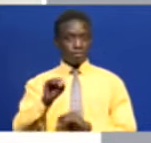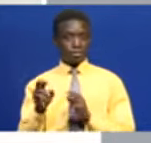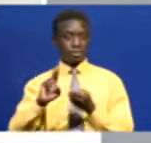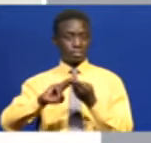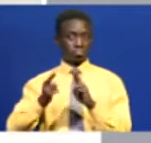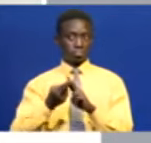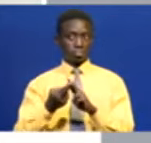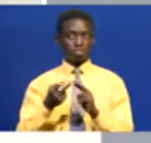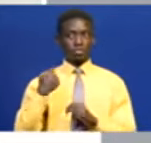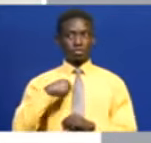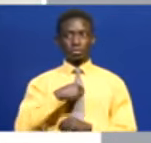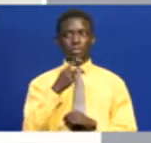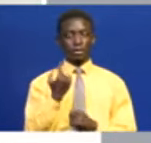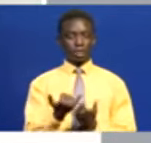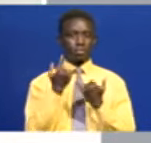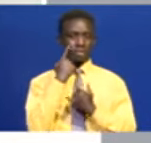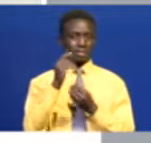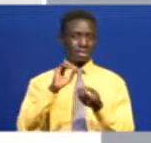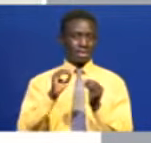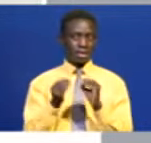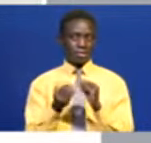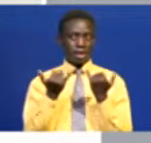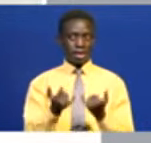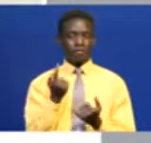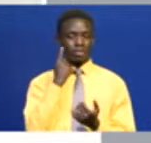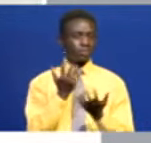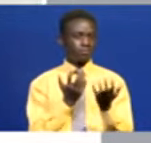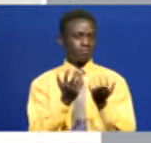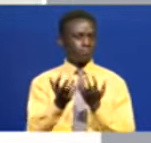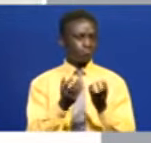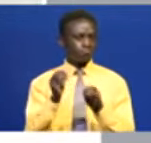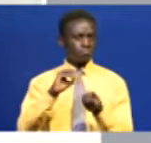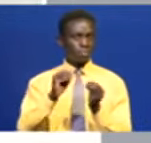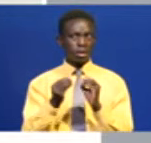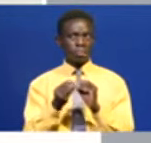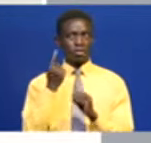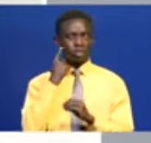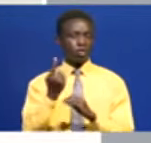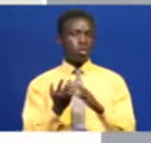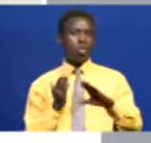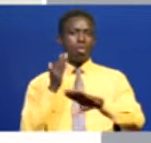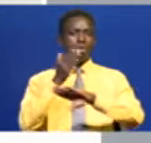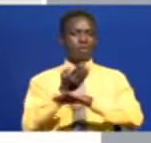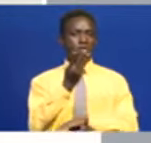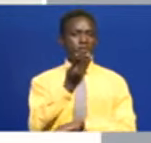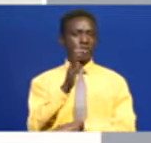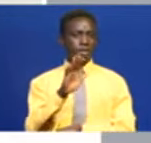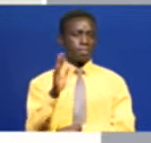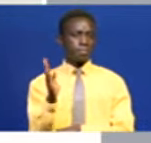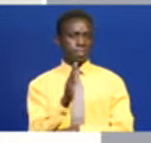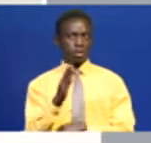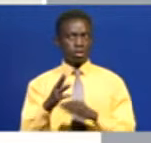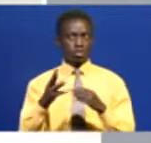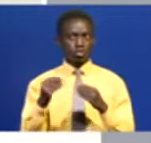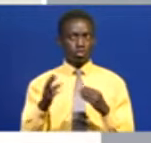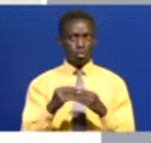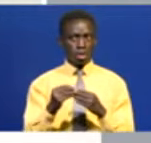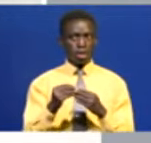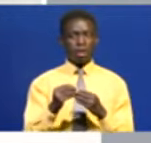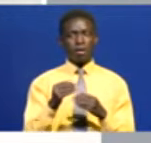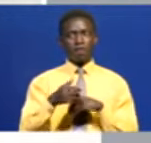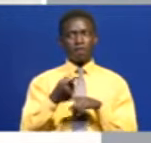the statistic. Now the trade volume over $45 billion, according to this